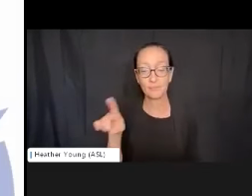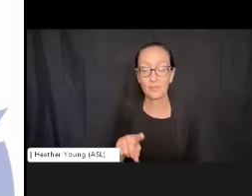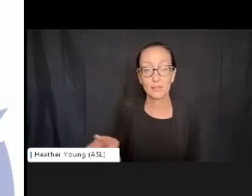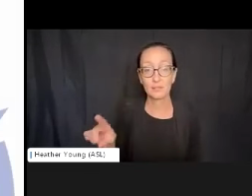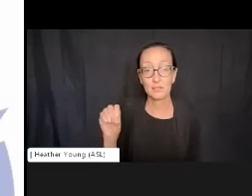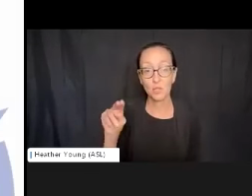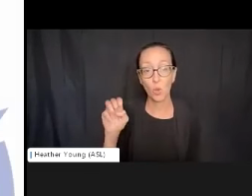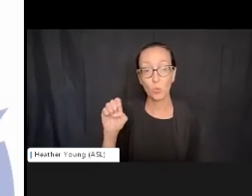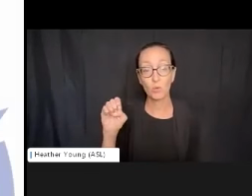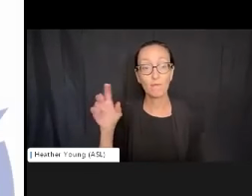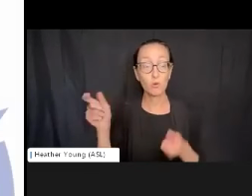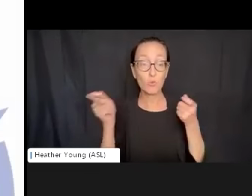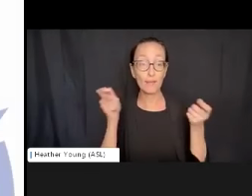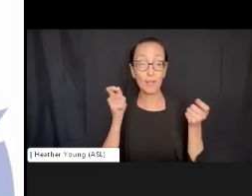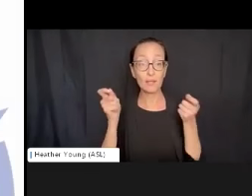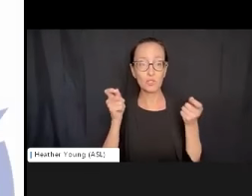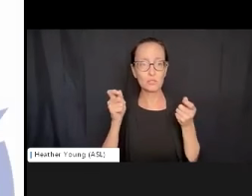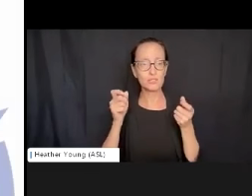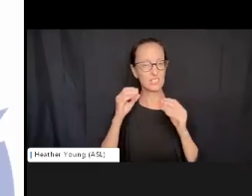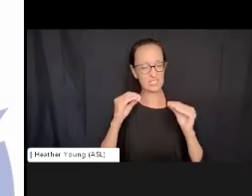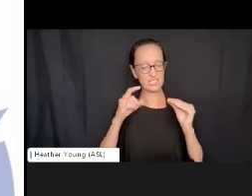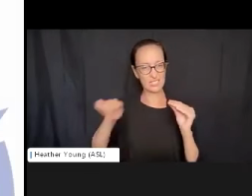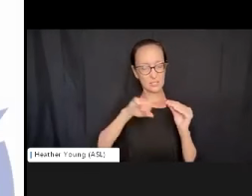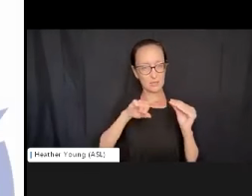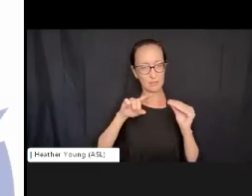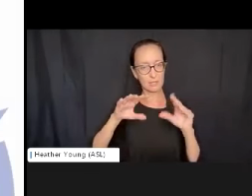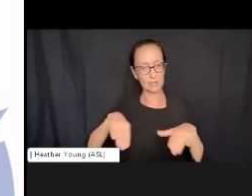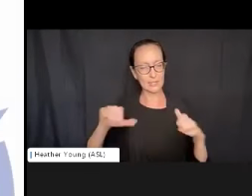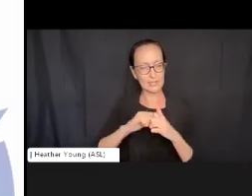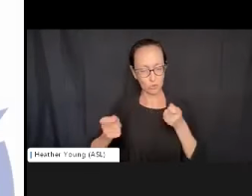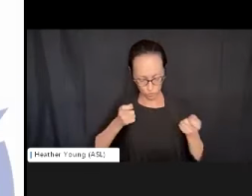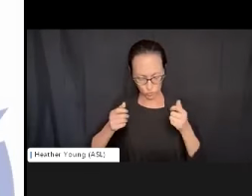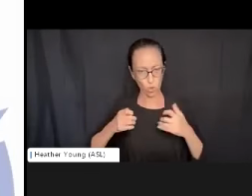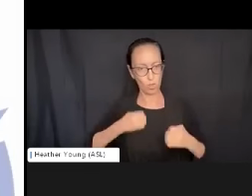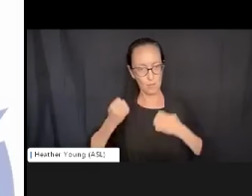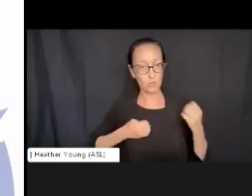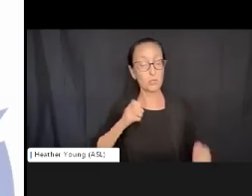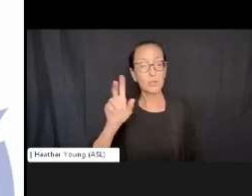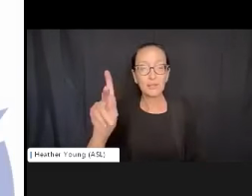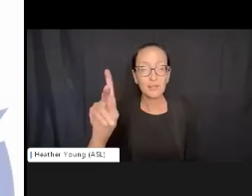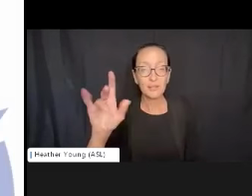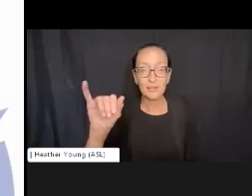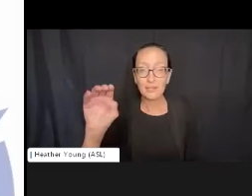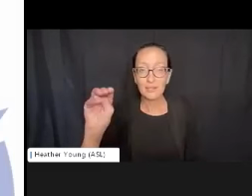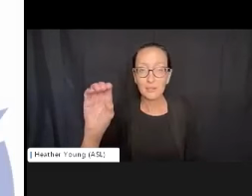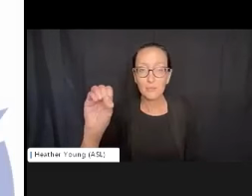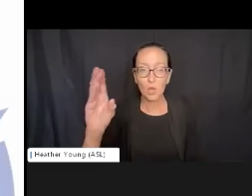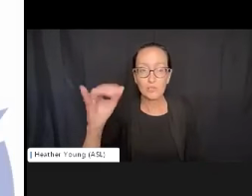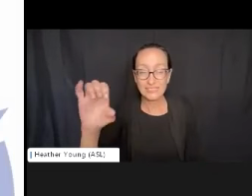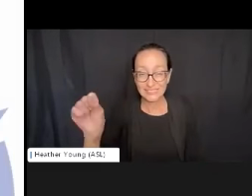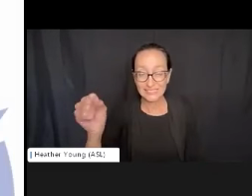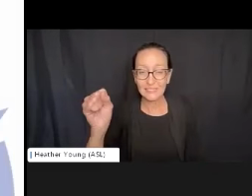to regulate those emotions. Komochi's is also another really good program that's out there, along with Second